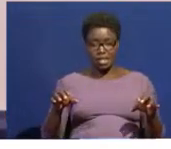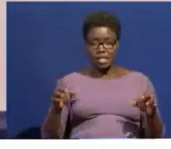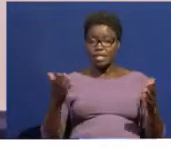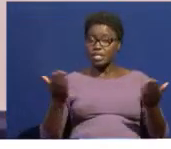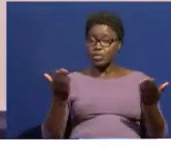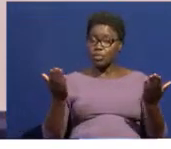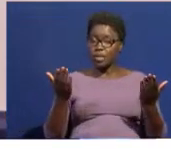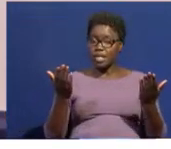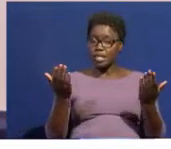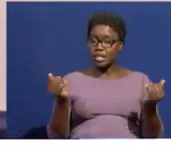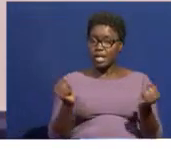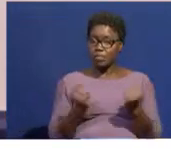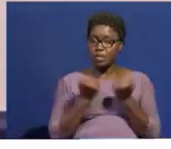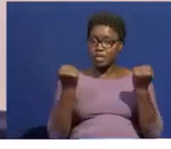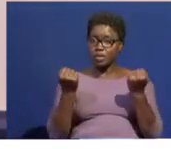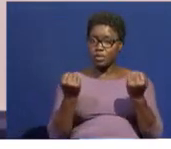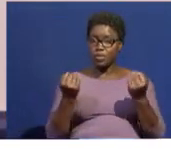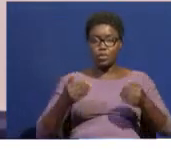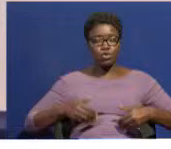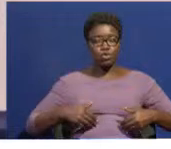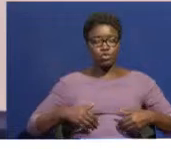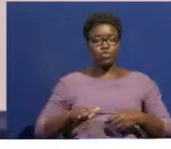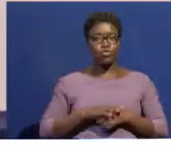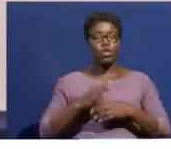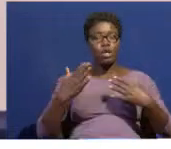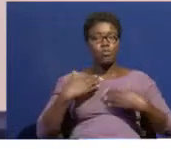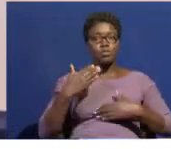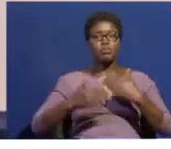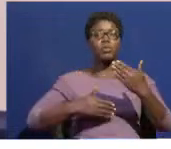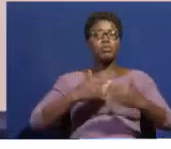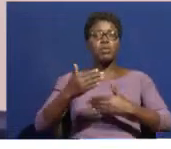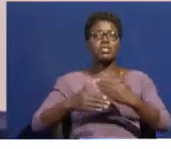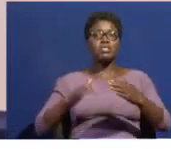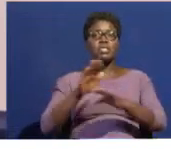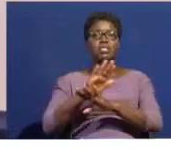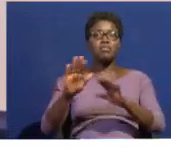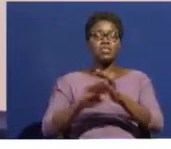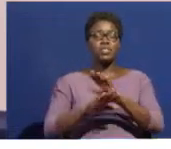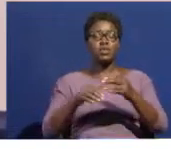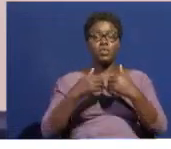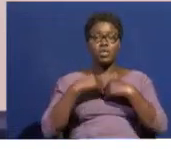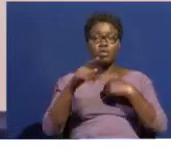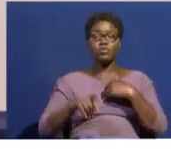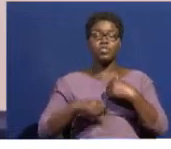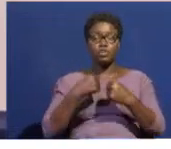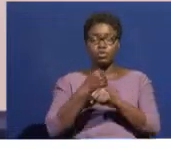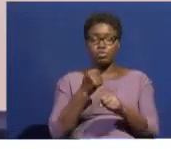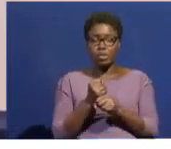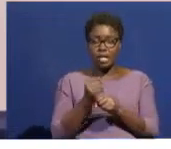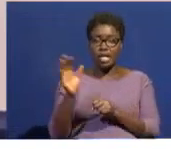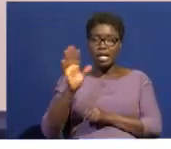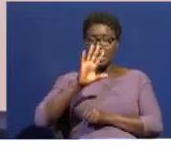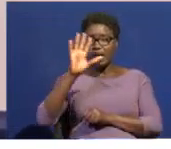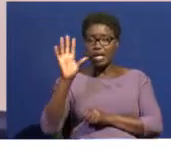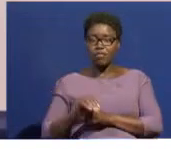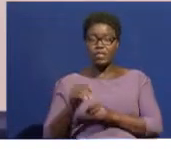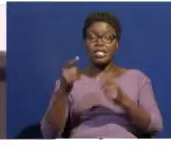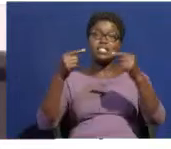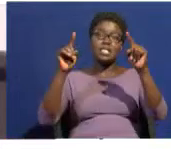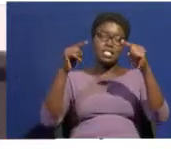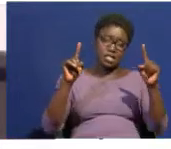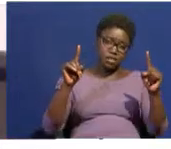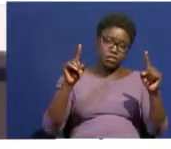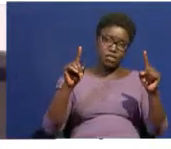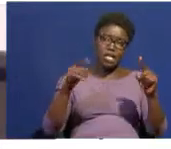where it's happening, with a youthful population, raw materials. We have everything that we need to make this continent